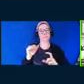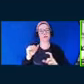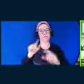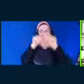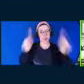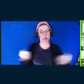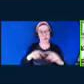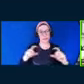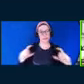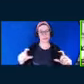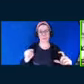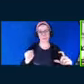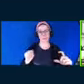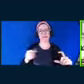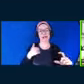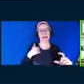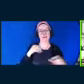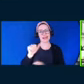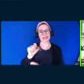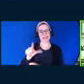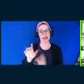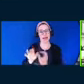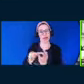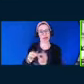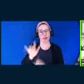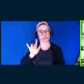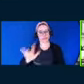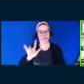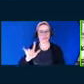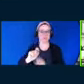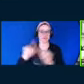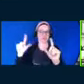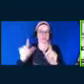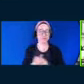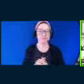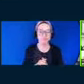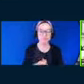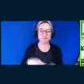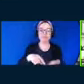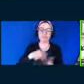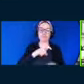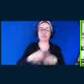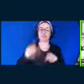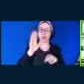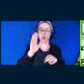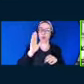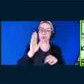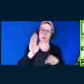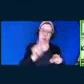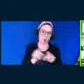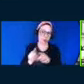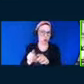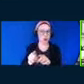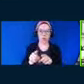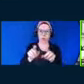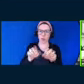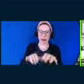your screen to enable the ASL. This call is also being closed captioned and